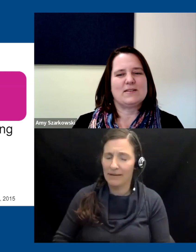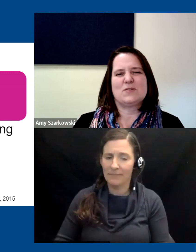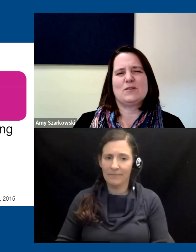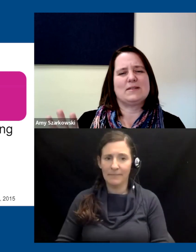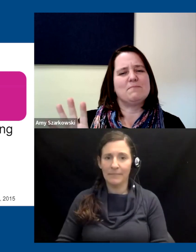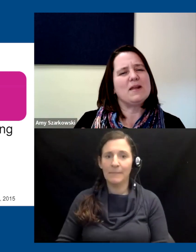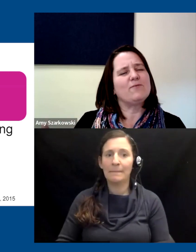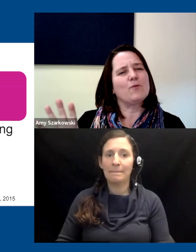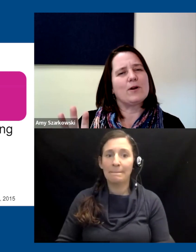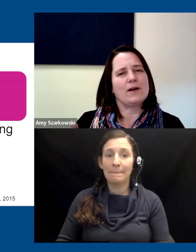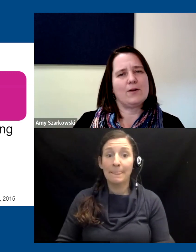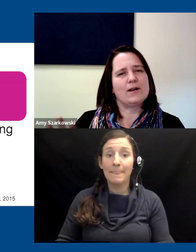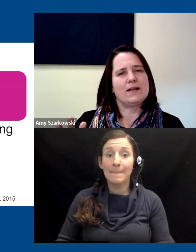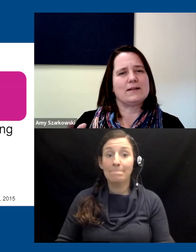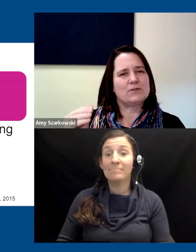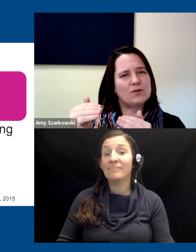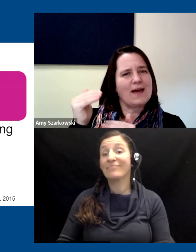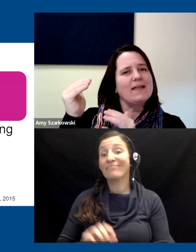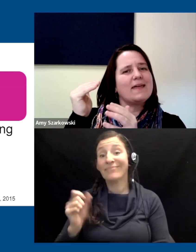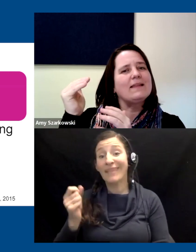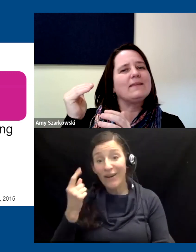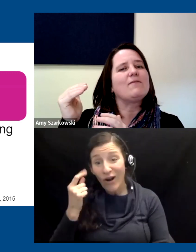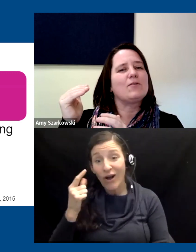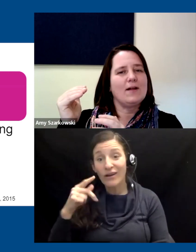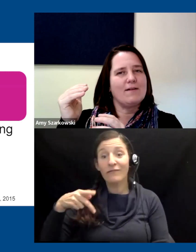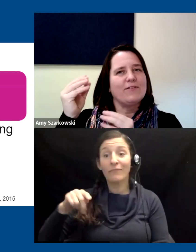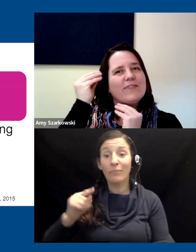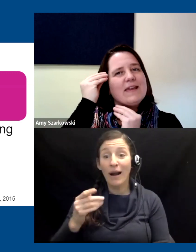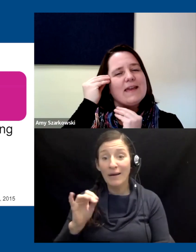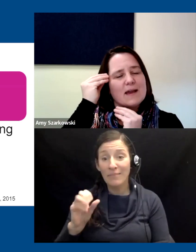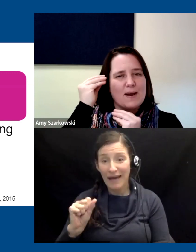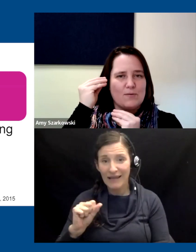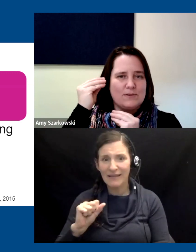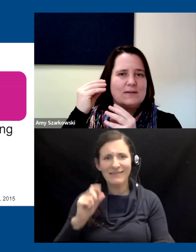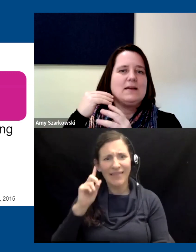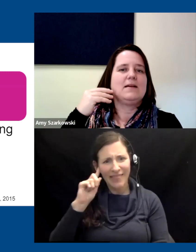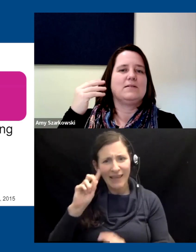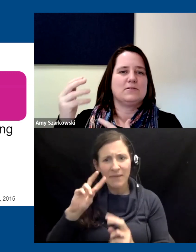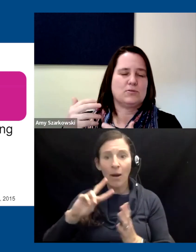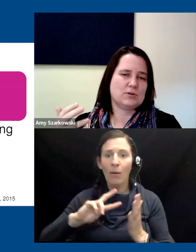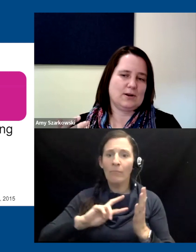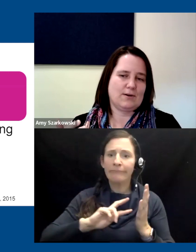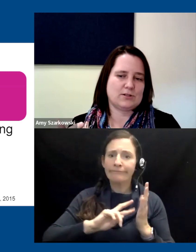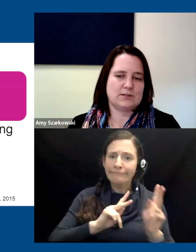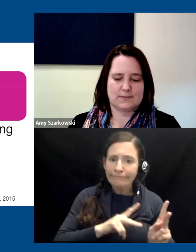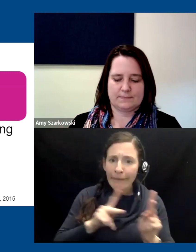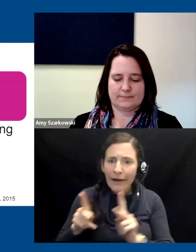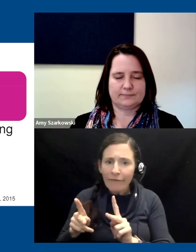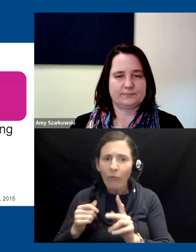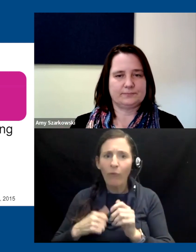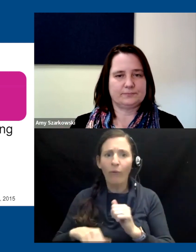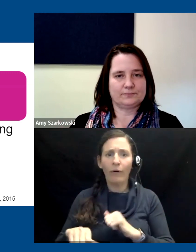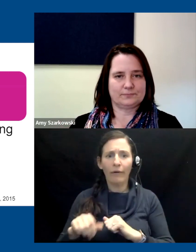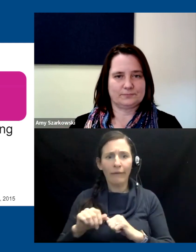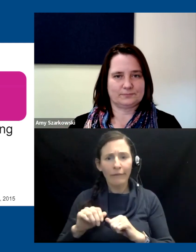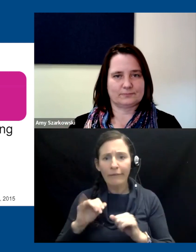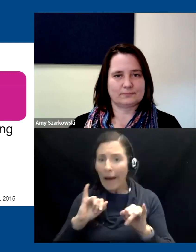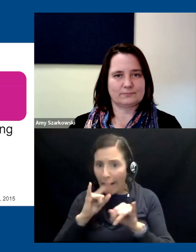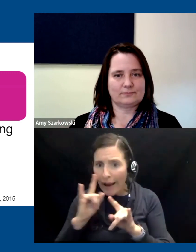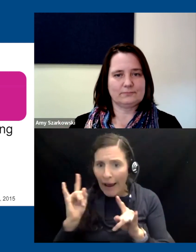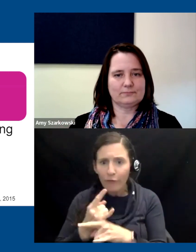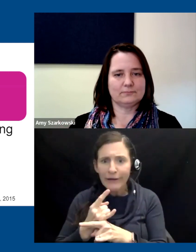Cognitive pragmatics also looks at metaphor and irony, and it's sort of that level of thinking about social interactions.